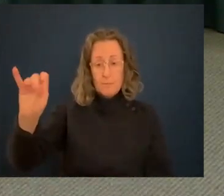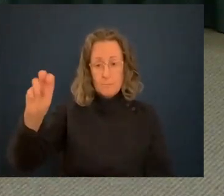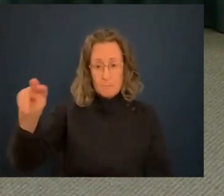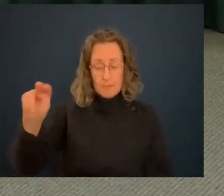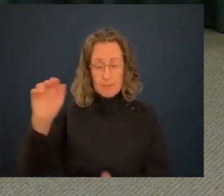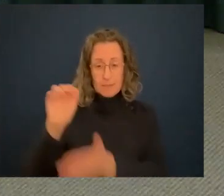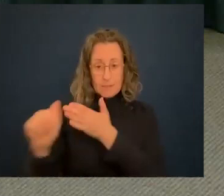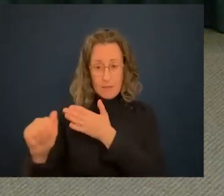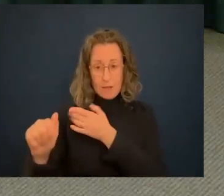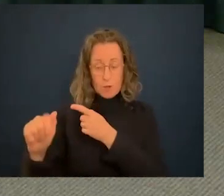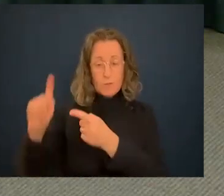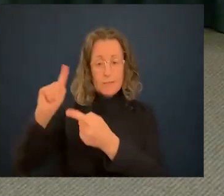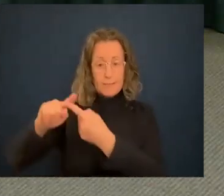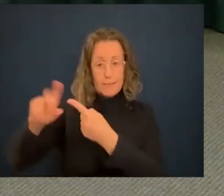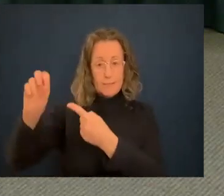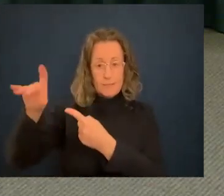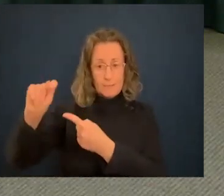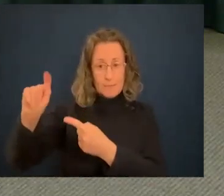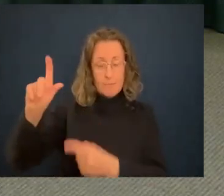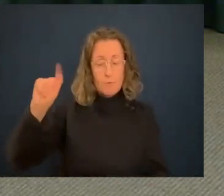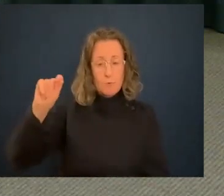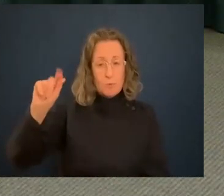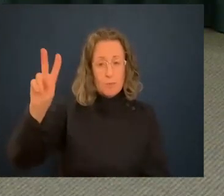until September 2023.